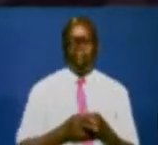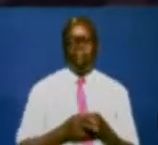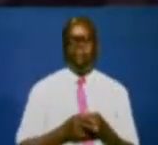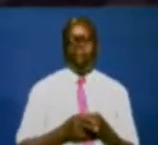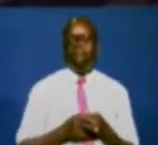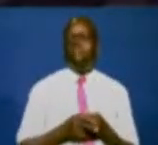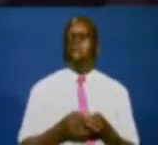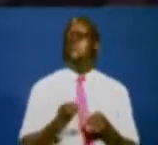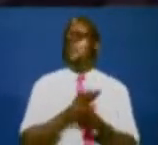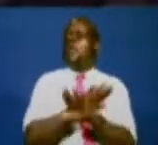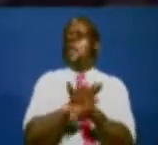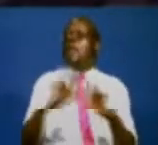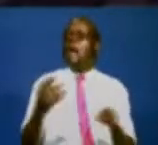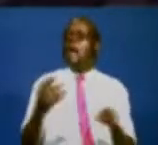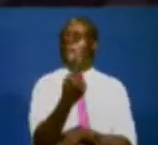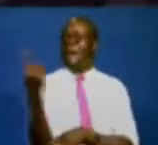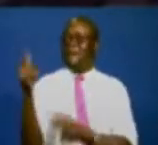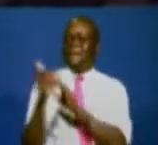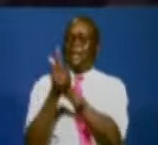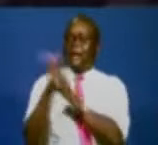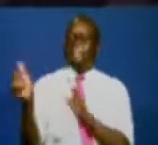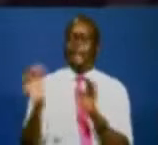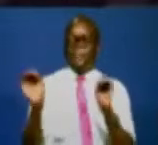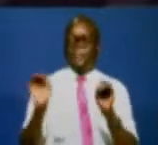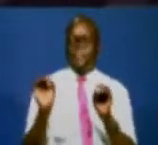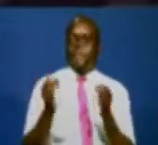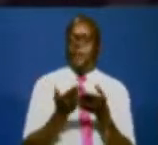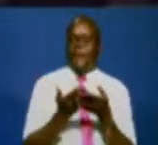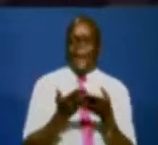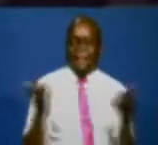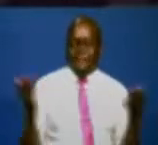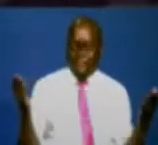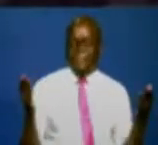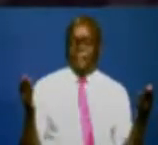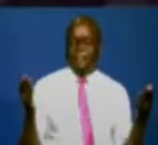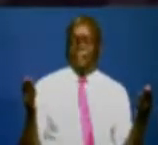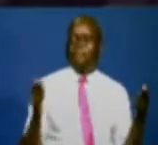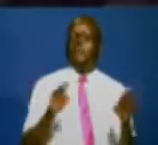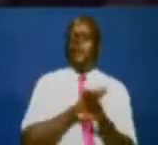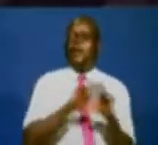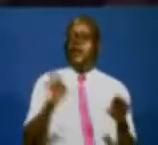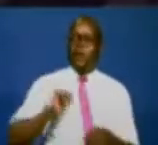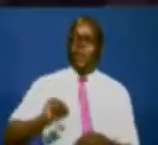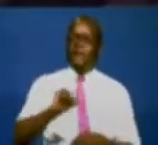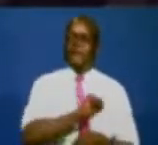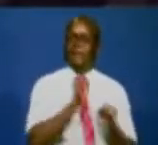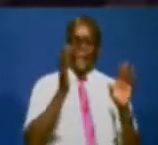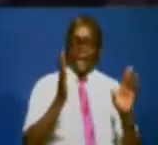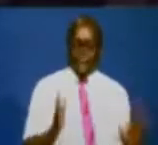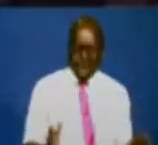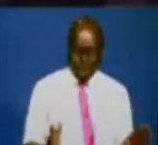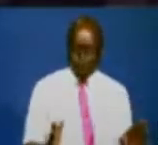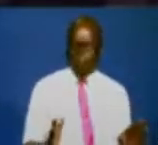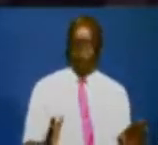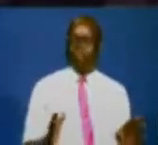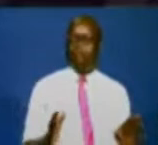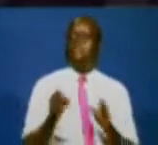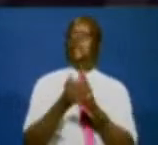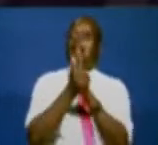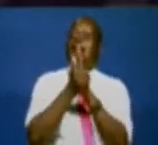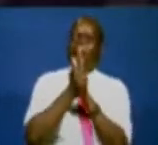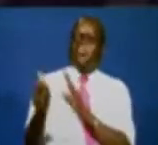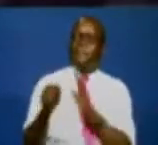none of us here is an expert on everything. No senator, Mr. Speaker, is an expert